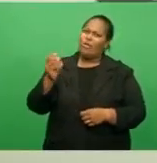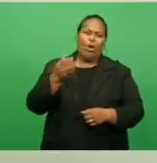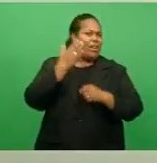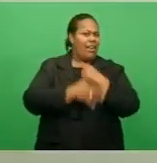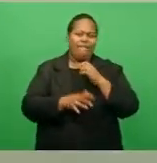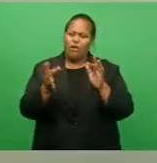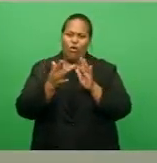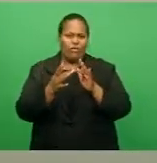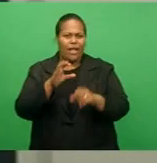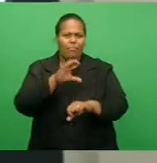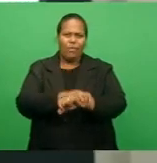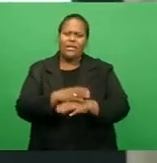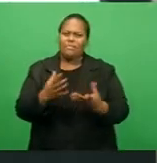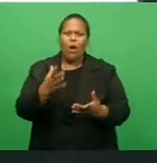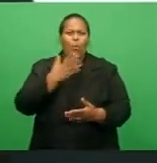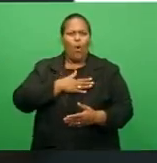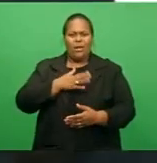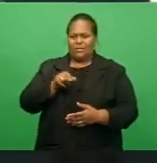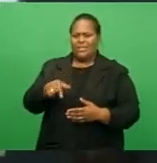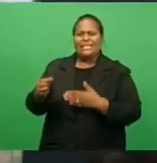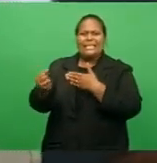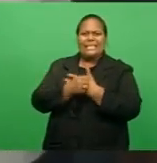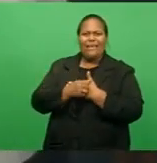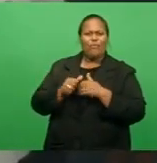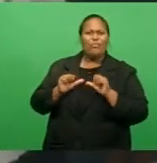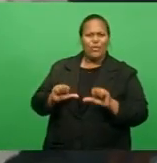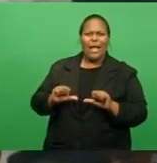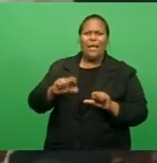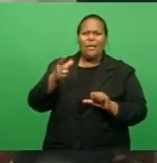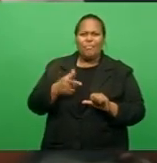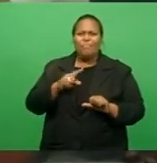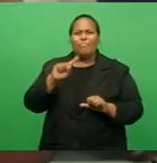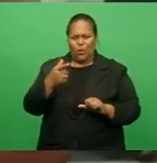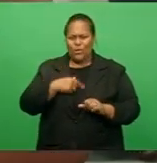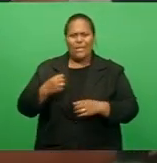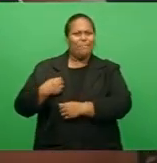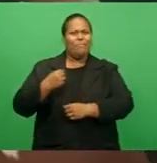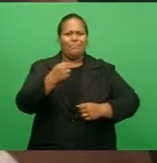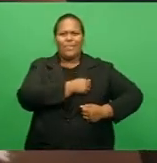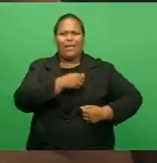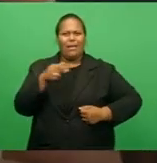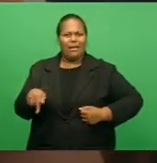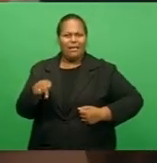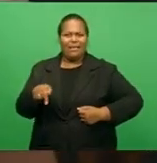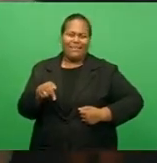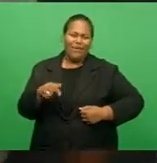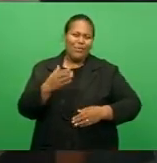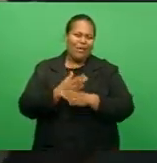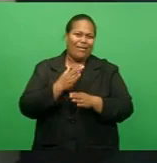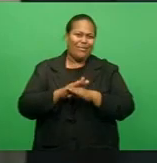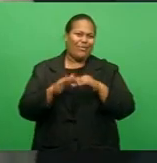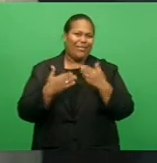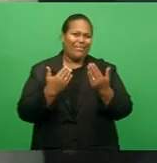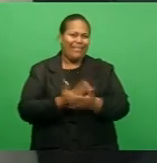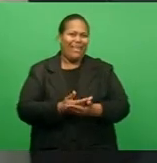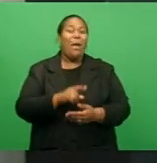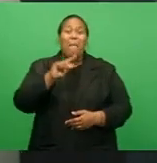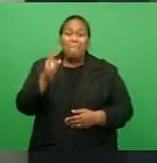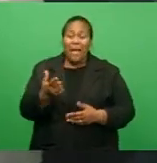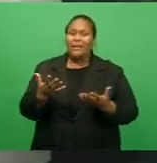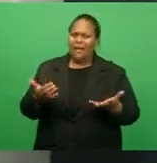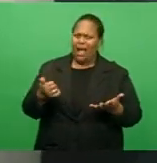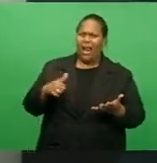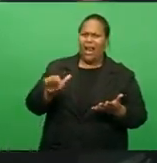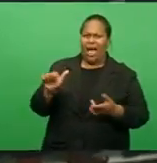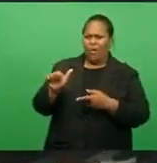away, saying he wanted Kunawave safe because he was a fellow military officer. The court also heard that Sanganivere allowed